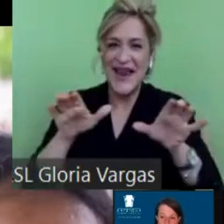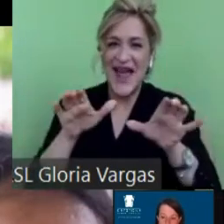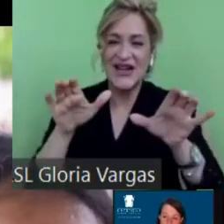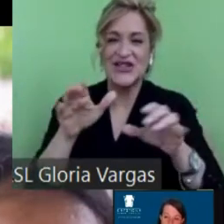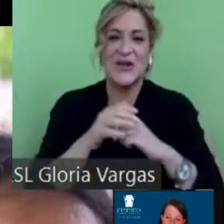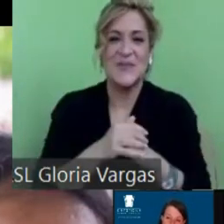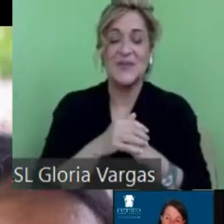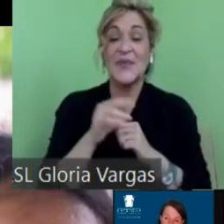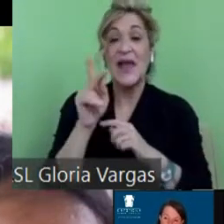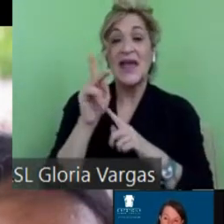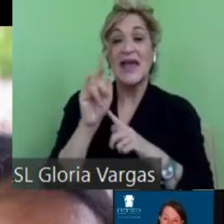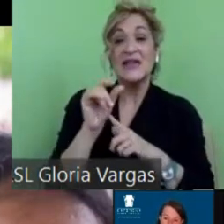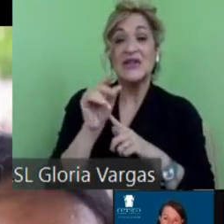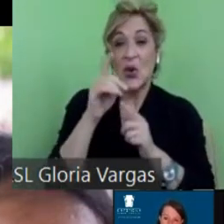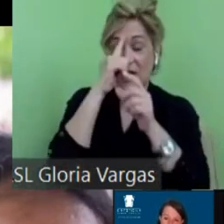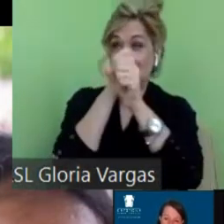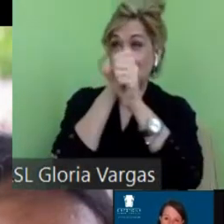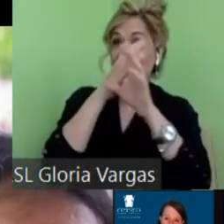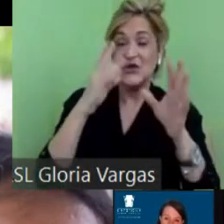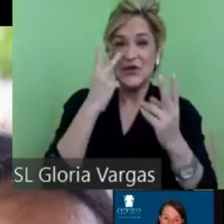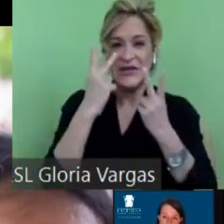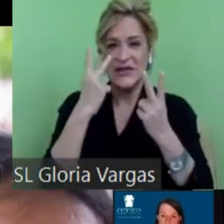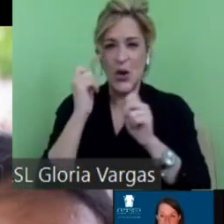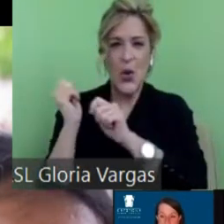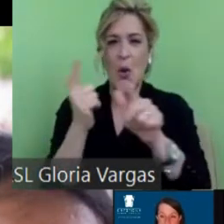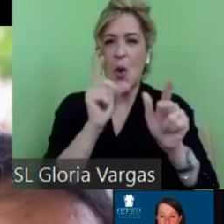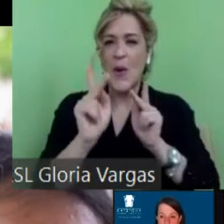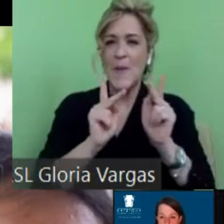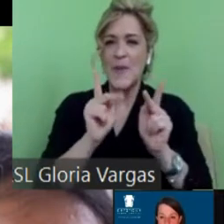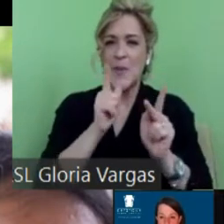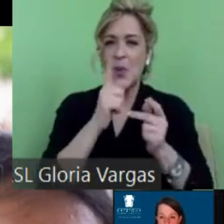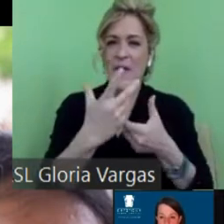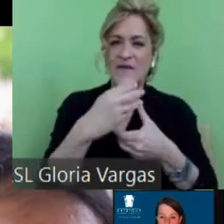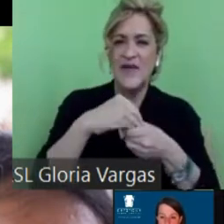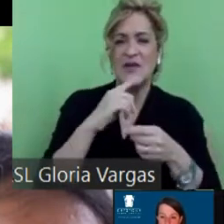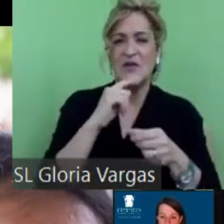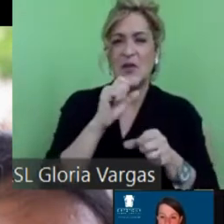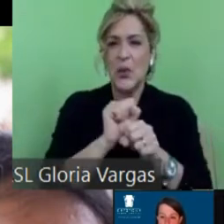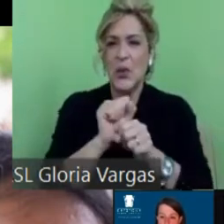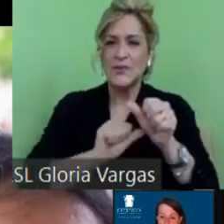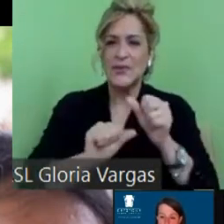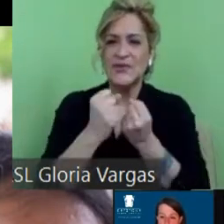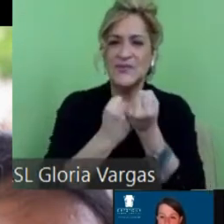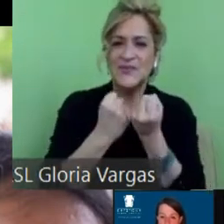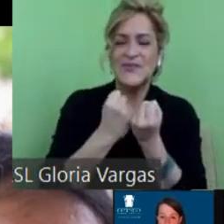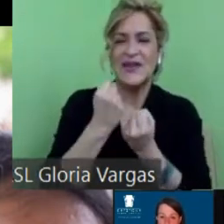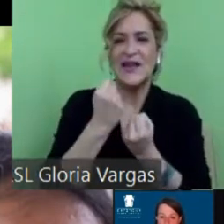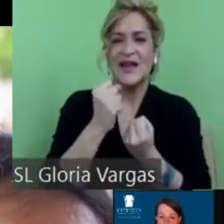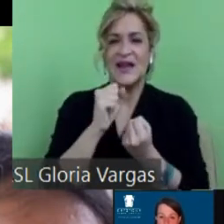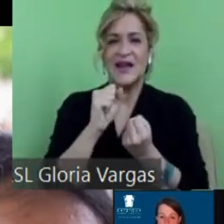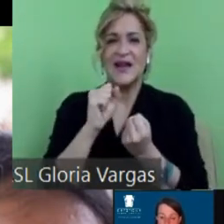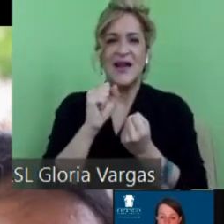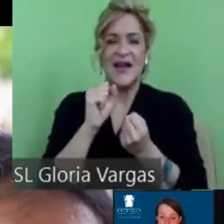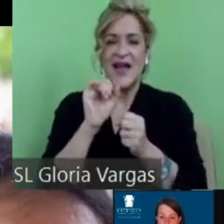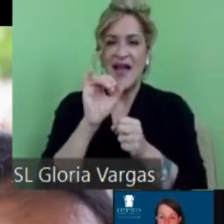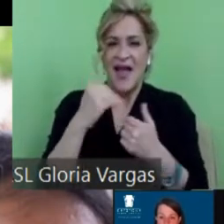Keystone's vision that sees the welfare of all people being vested in the welfare of each individual, our nearly 50 years